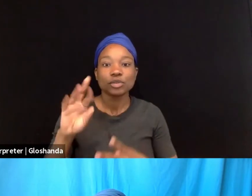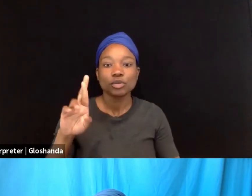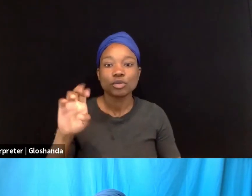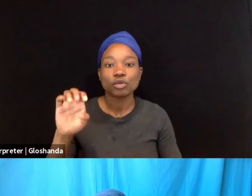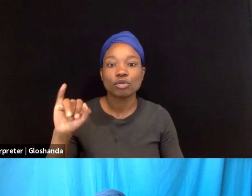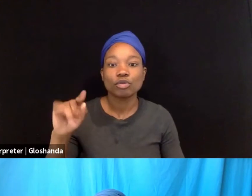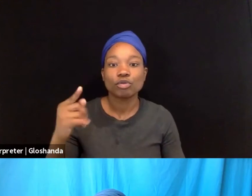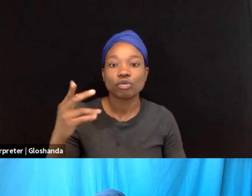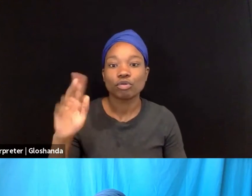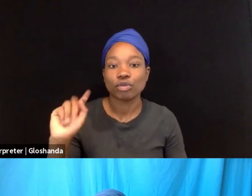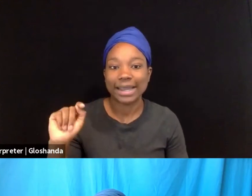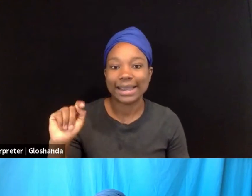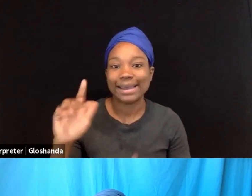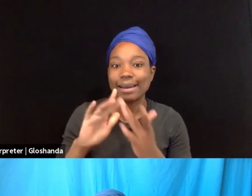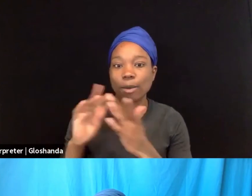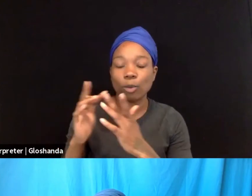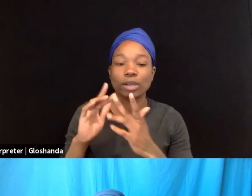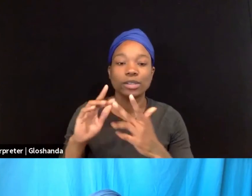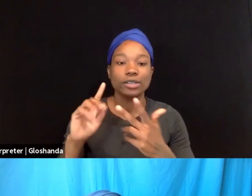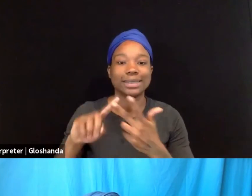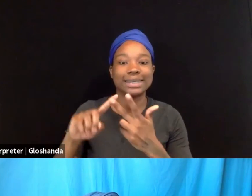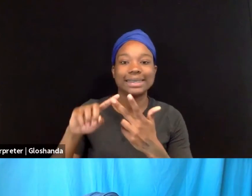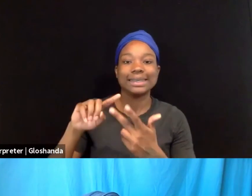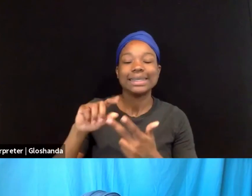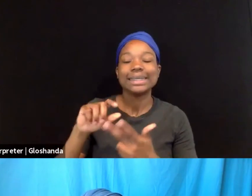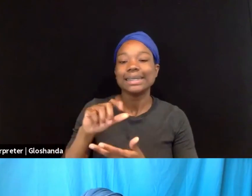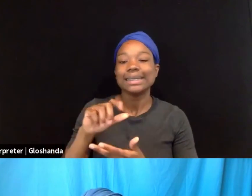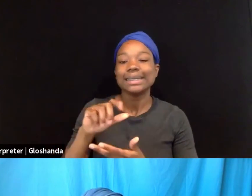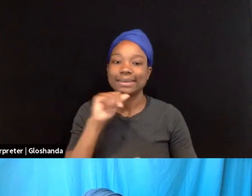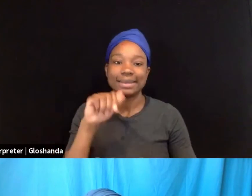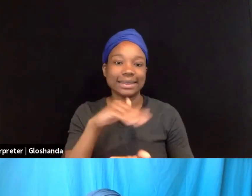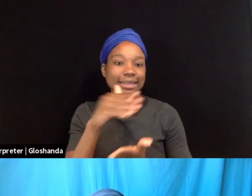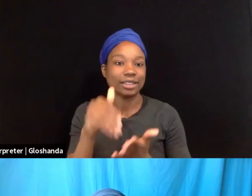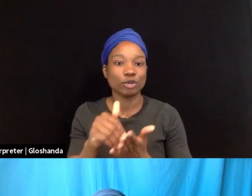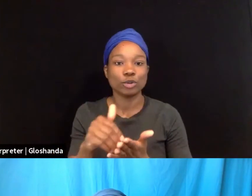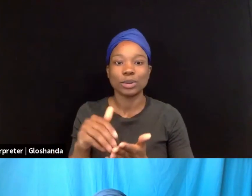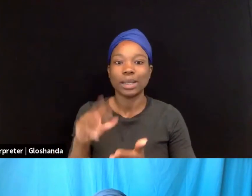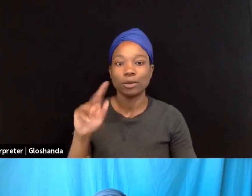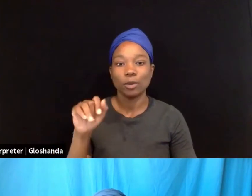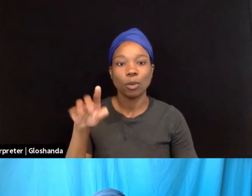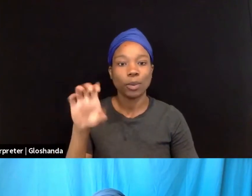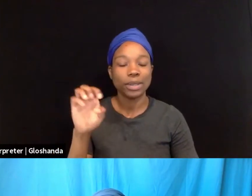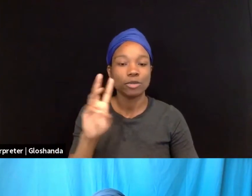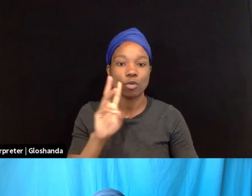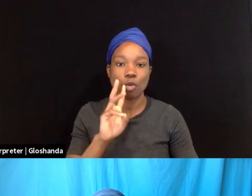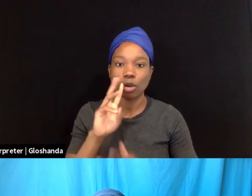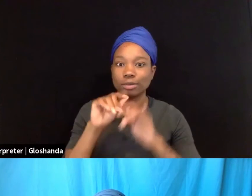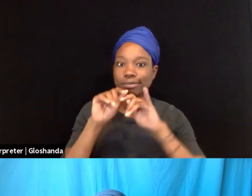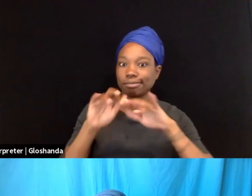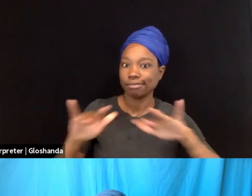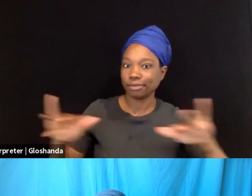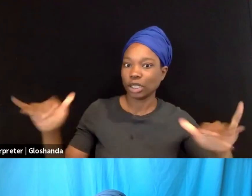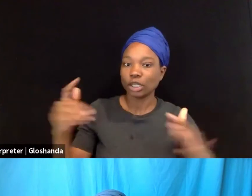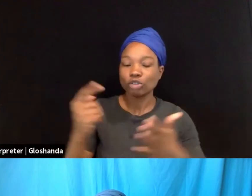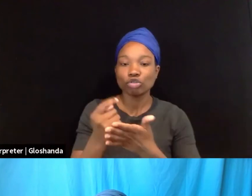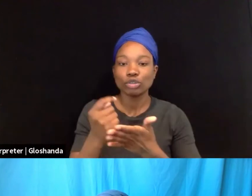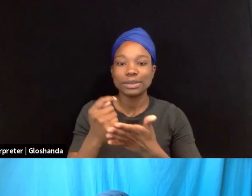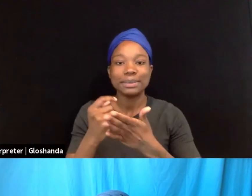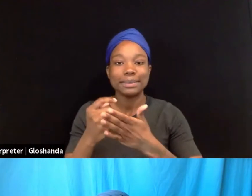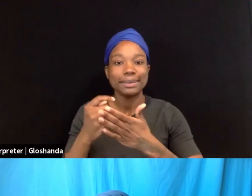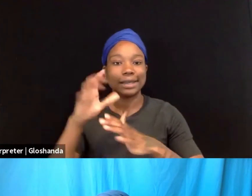these smaller communities and help them to thrive. So there's lots of moving pieces right now. I think